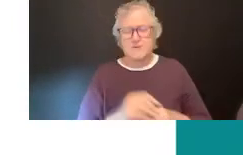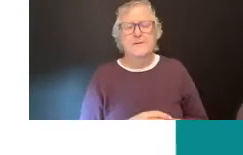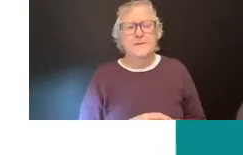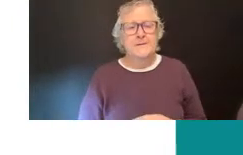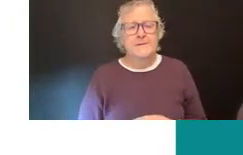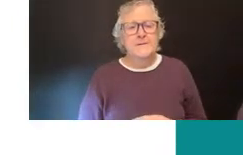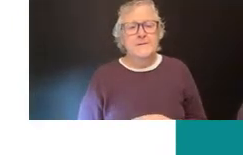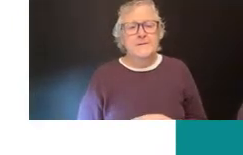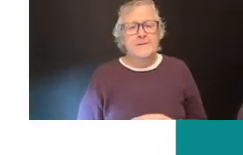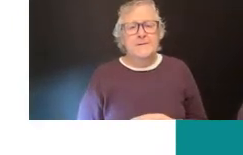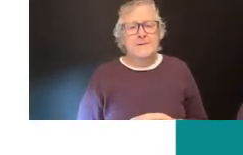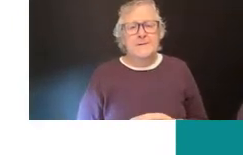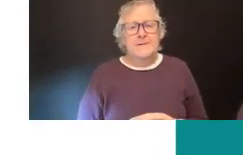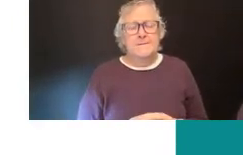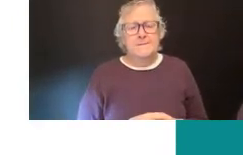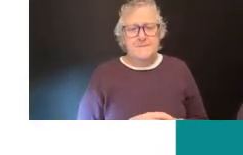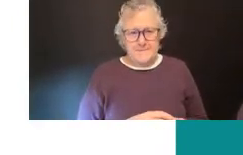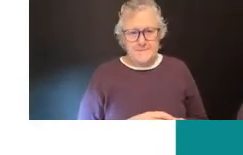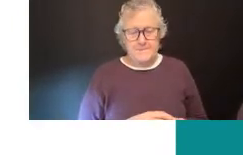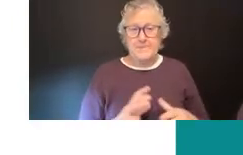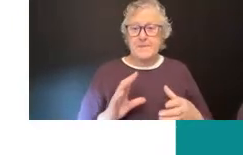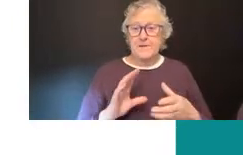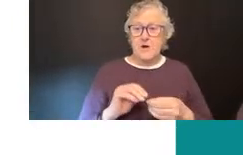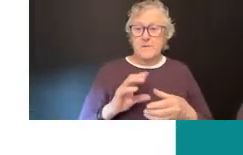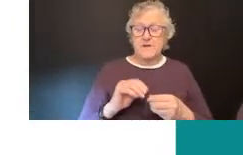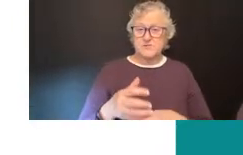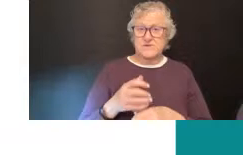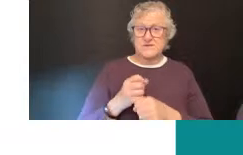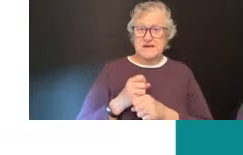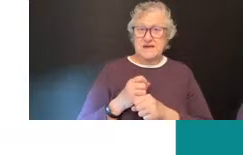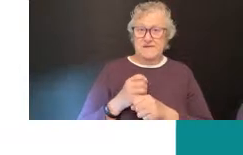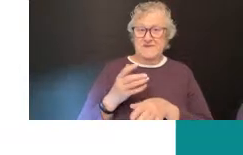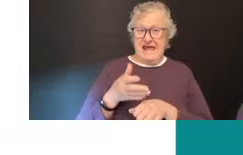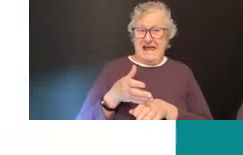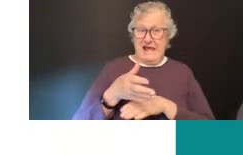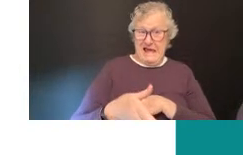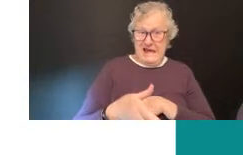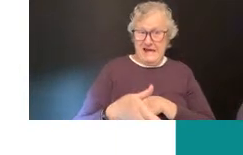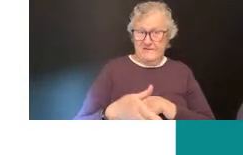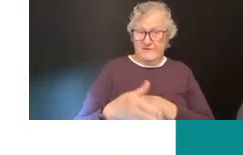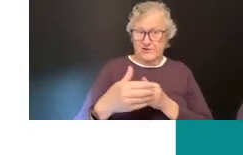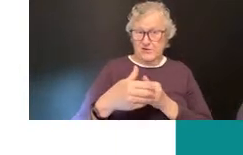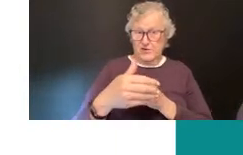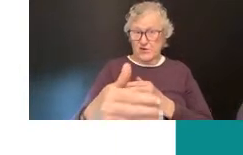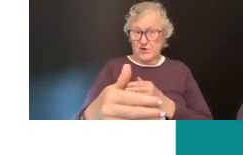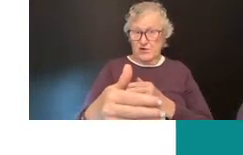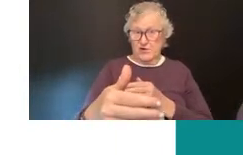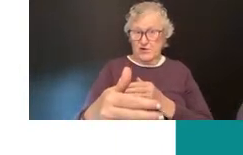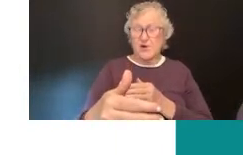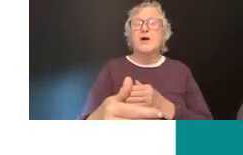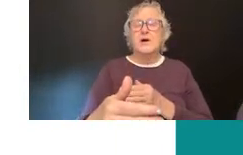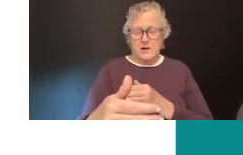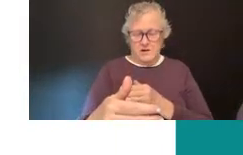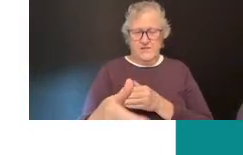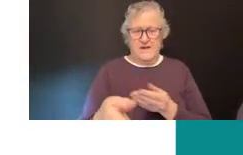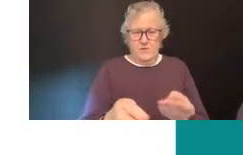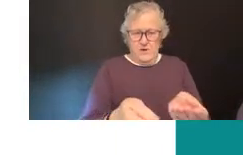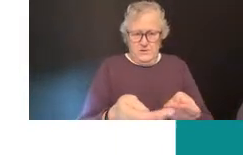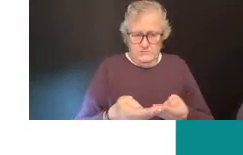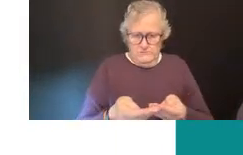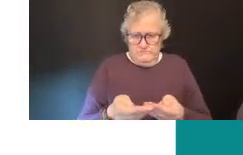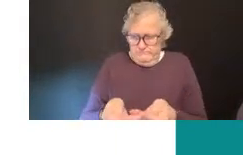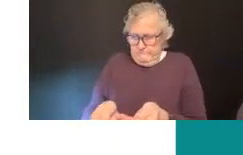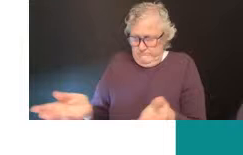members. Comments received after that point will be distributed to members in advance of their next meeting.